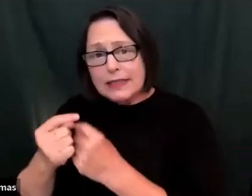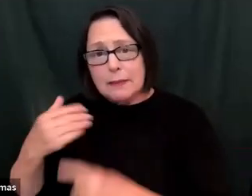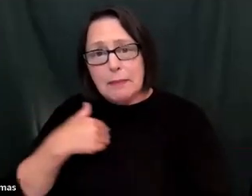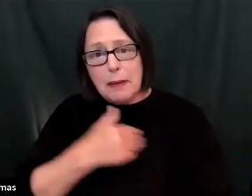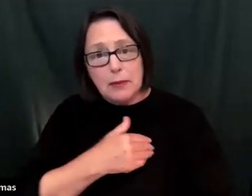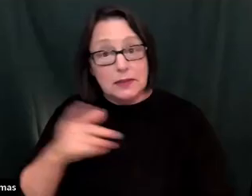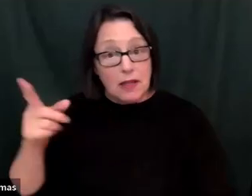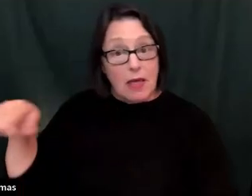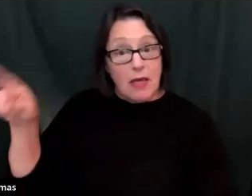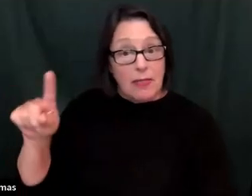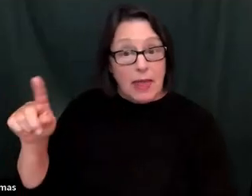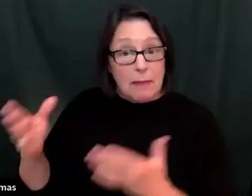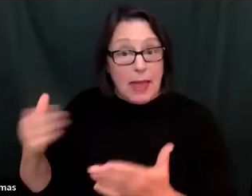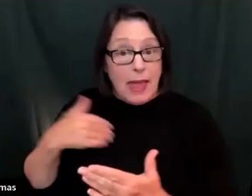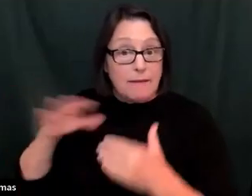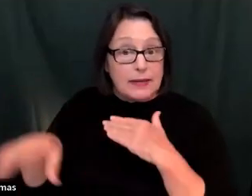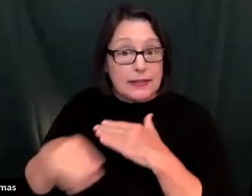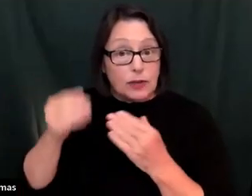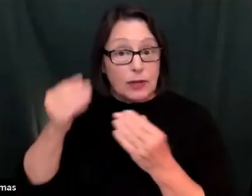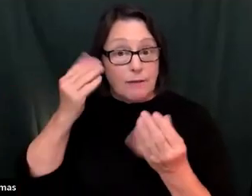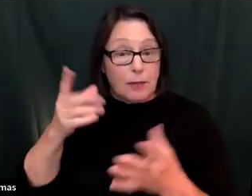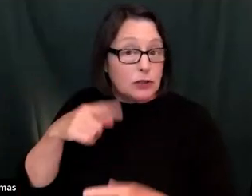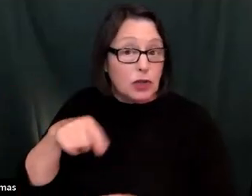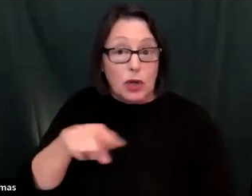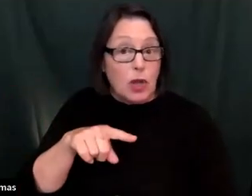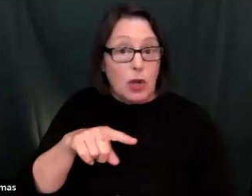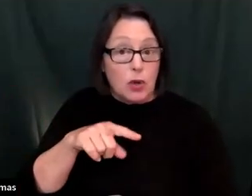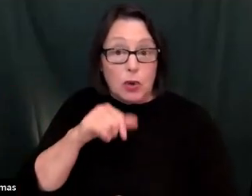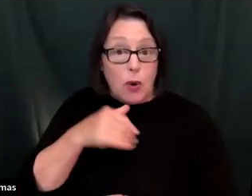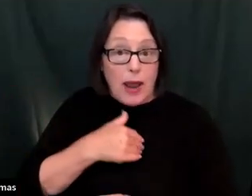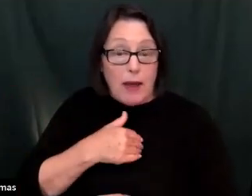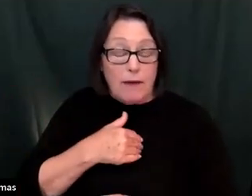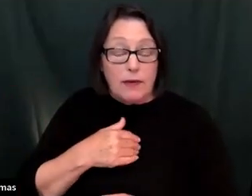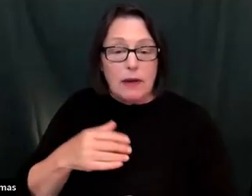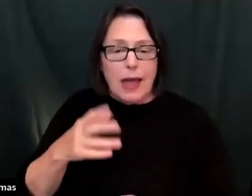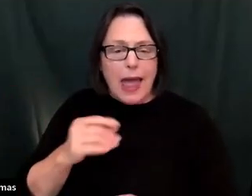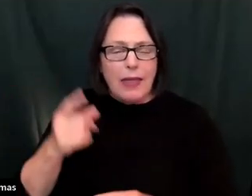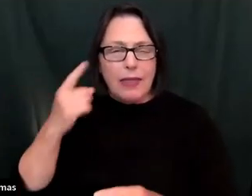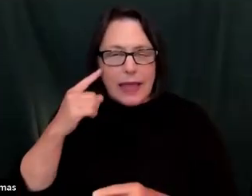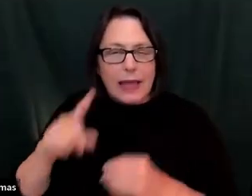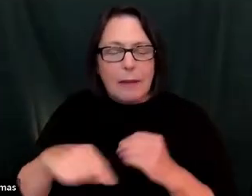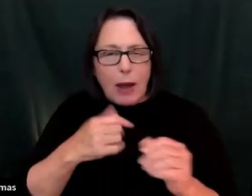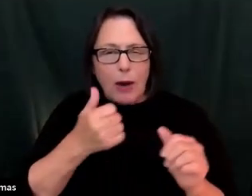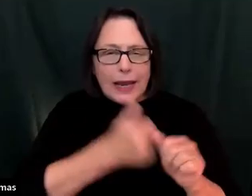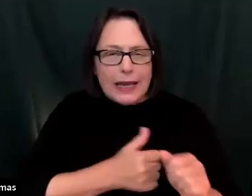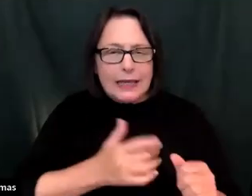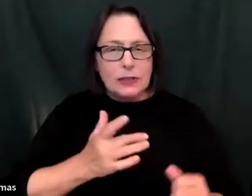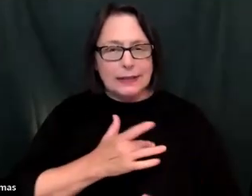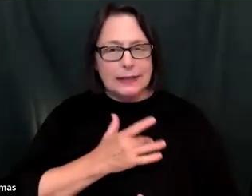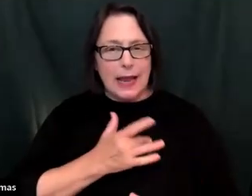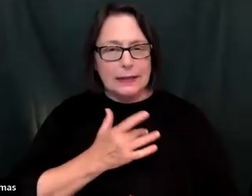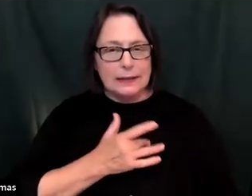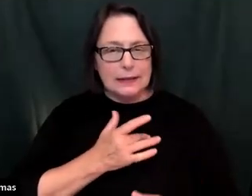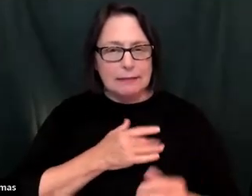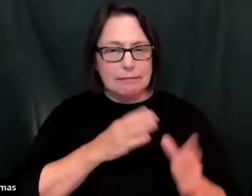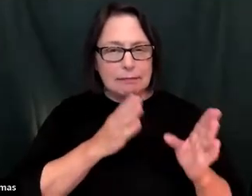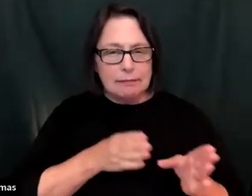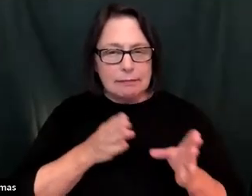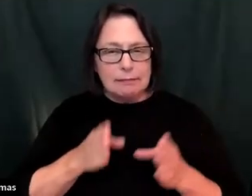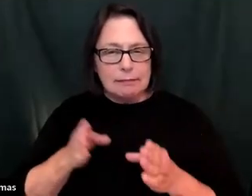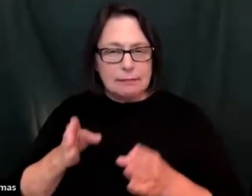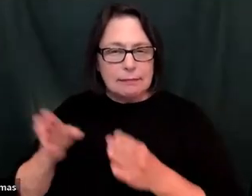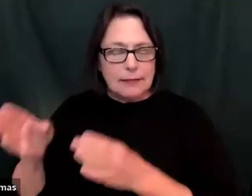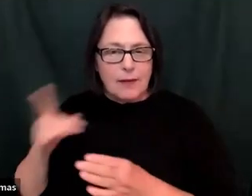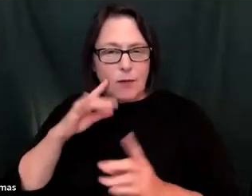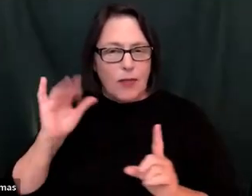additional information that you may not, and think about each sense that each sense for